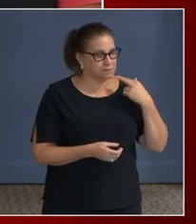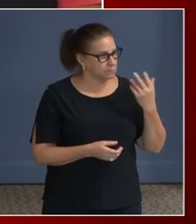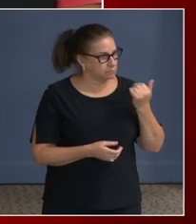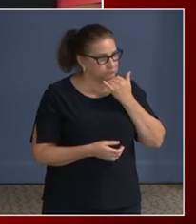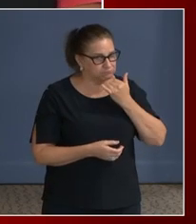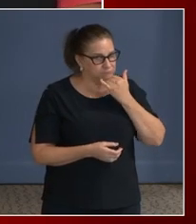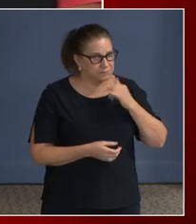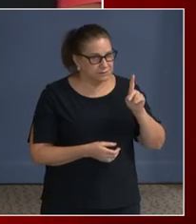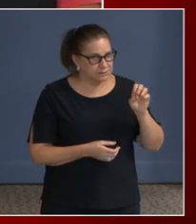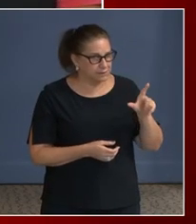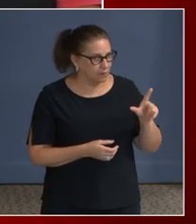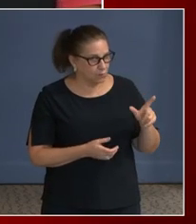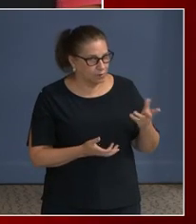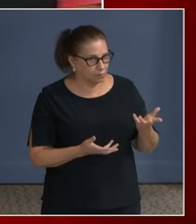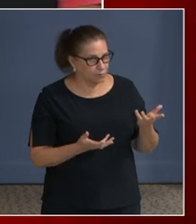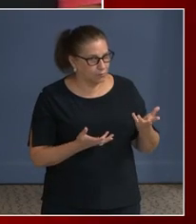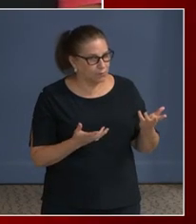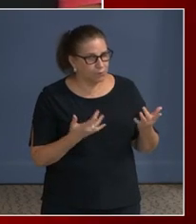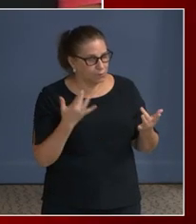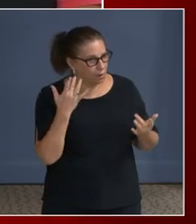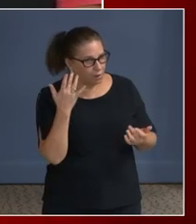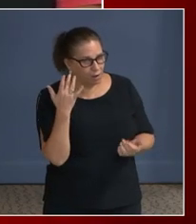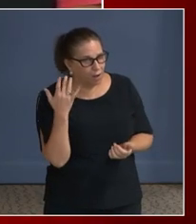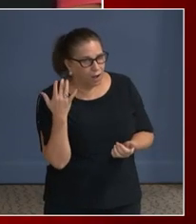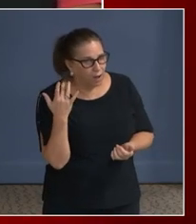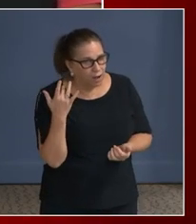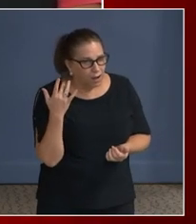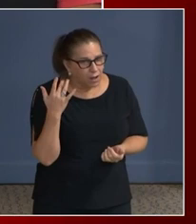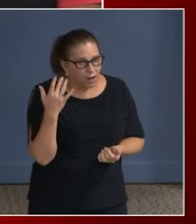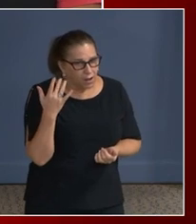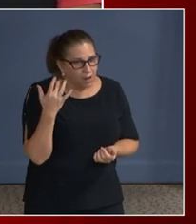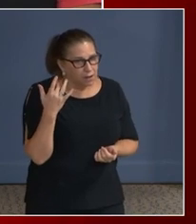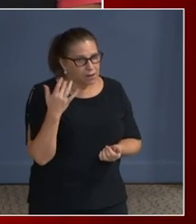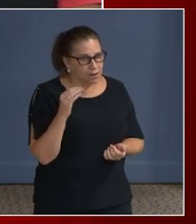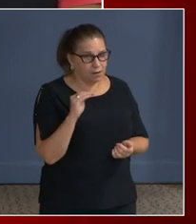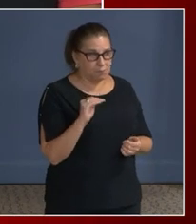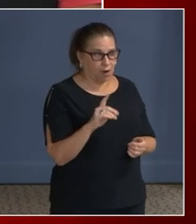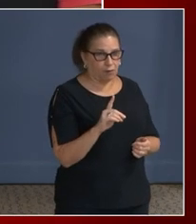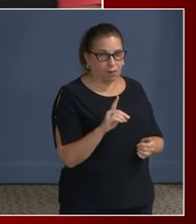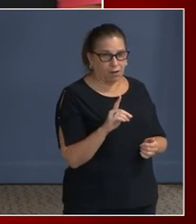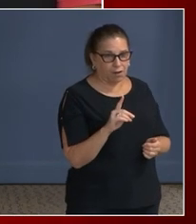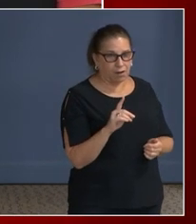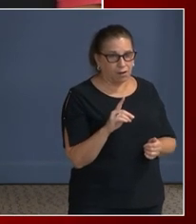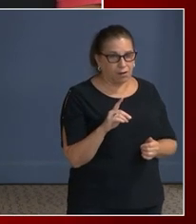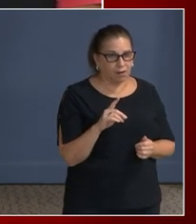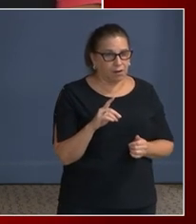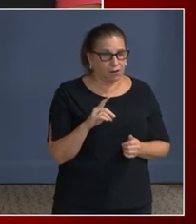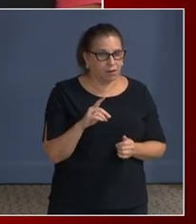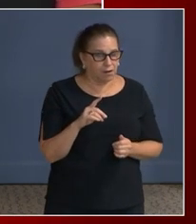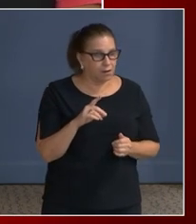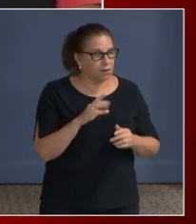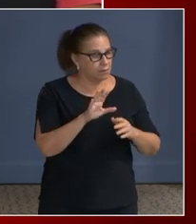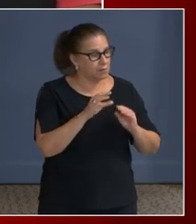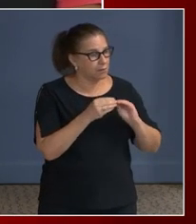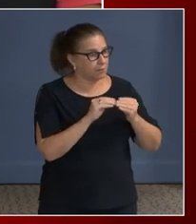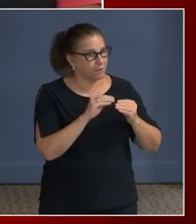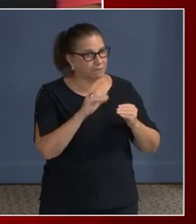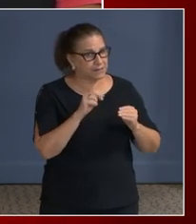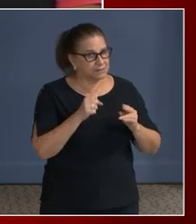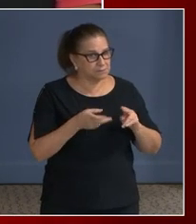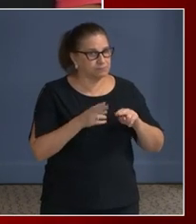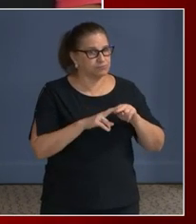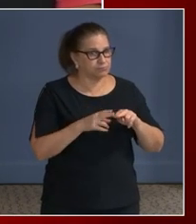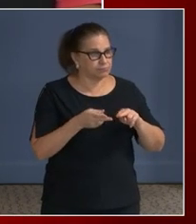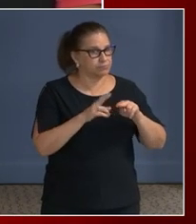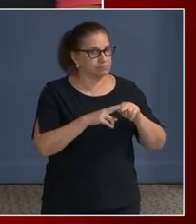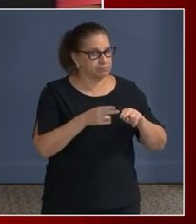still asking why, if, for example, the Maryland positivity rate is going up and places like Ocean City, Maryland have seen increases,